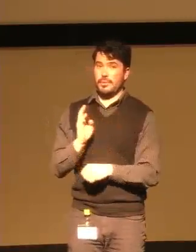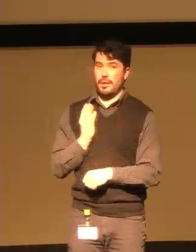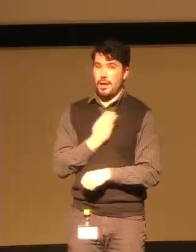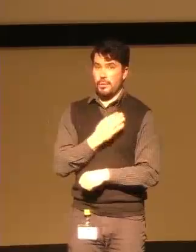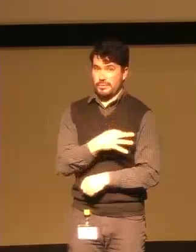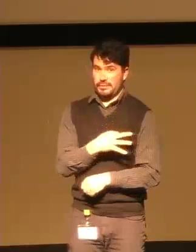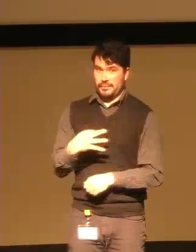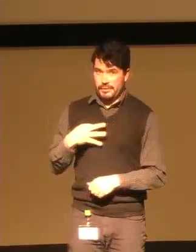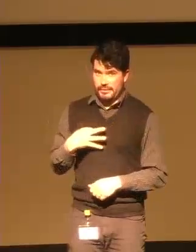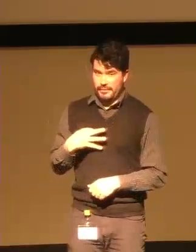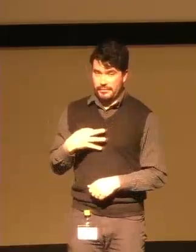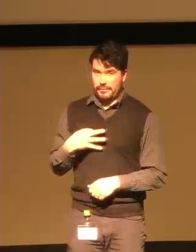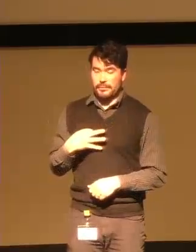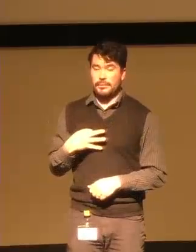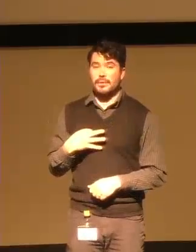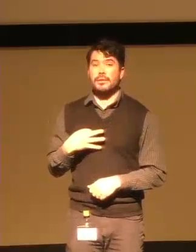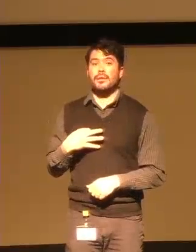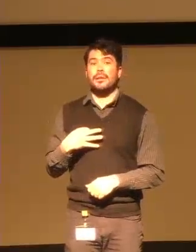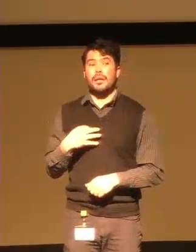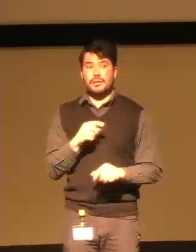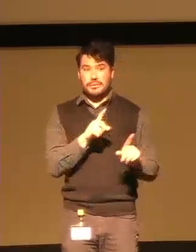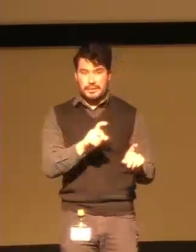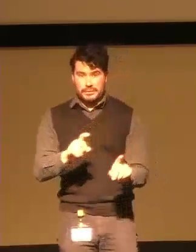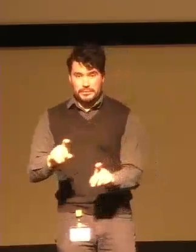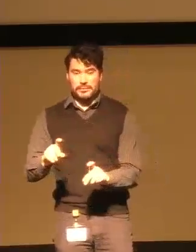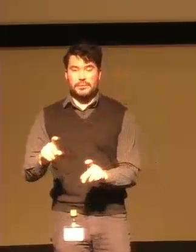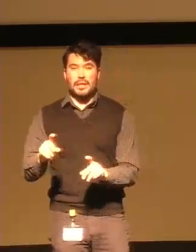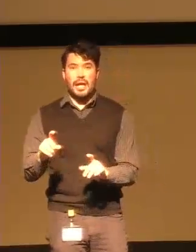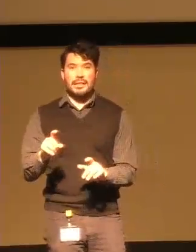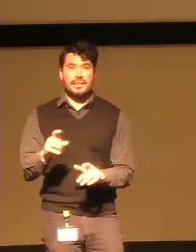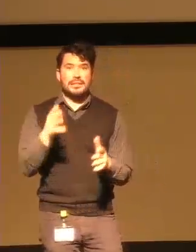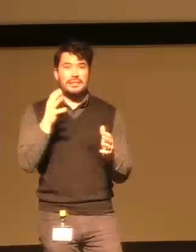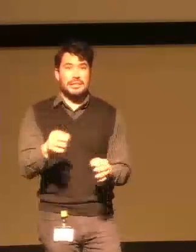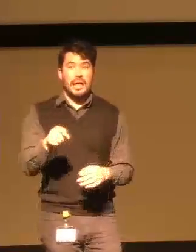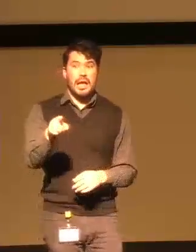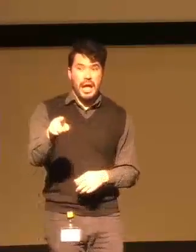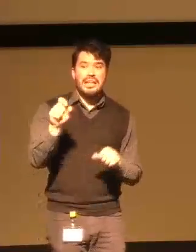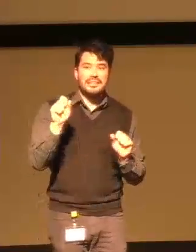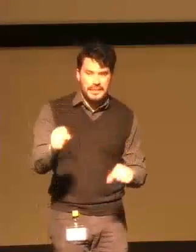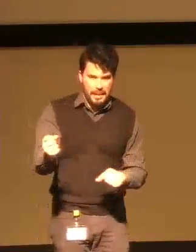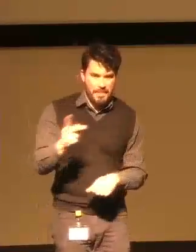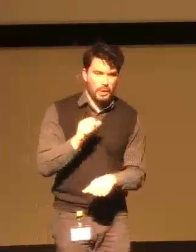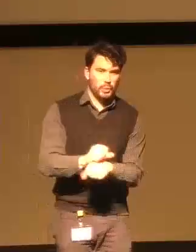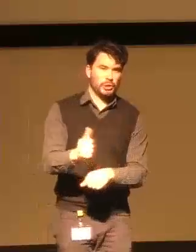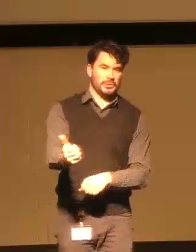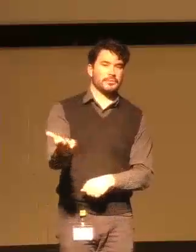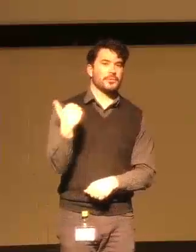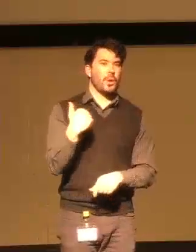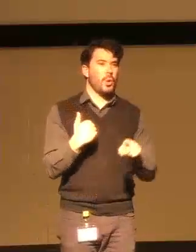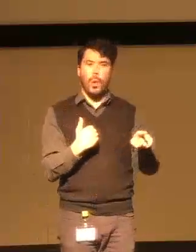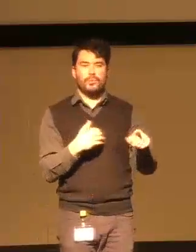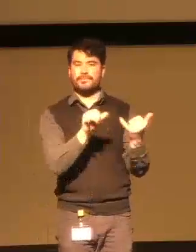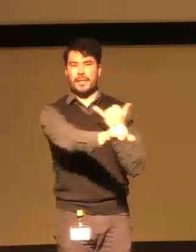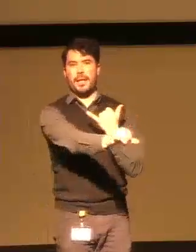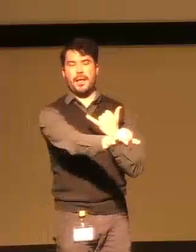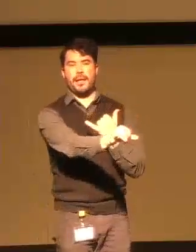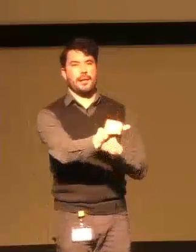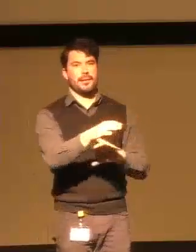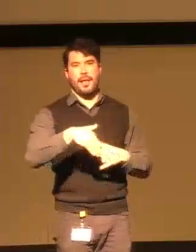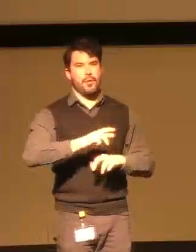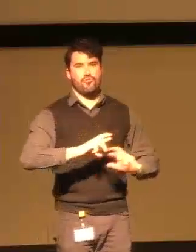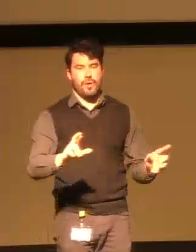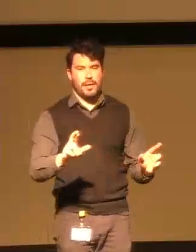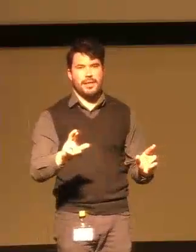enable us to decide who can or should come back to work. That we expect a report out sometime next week as